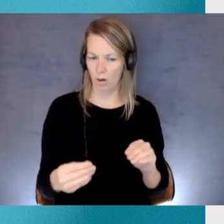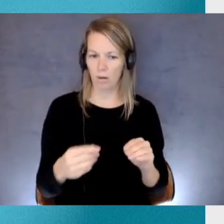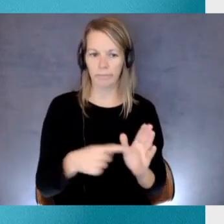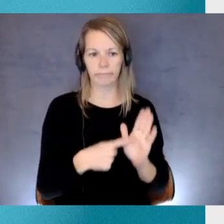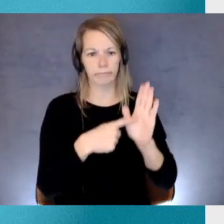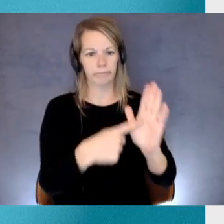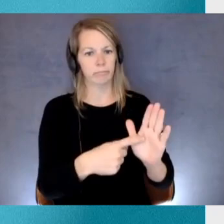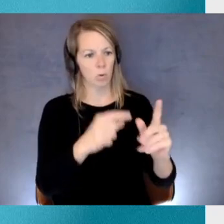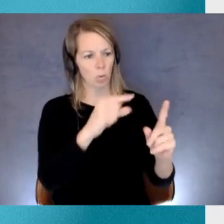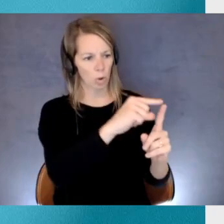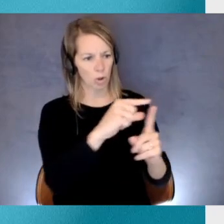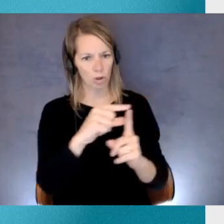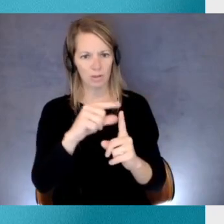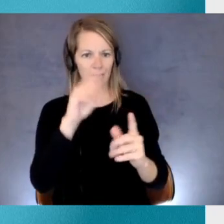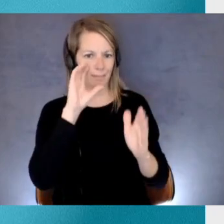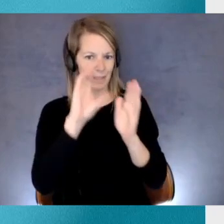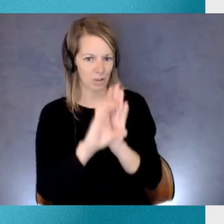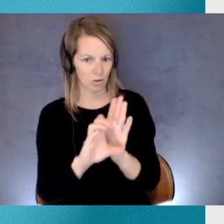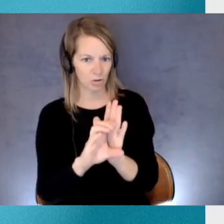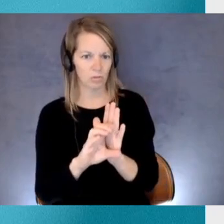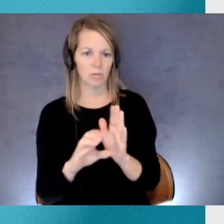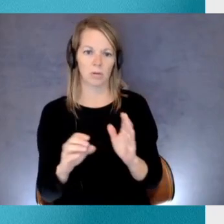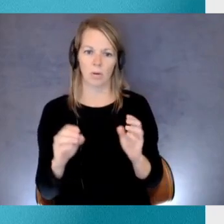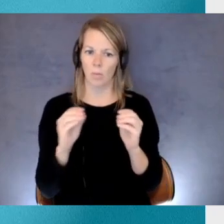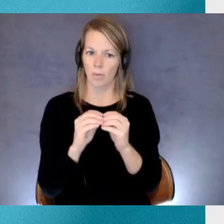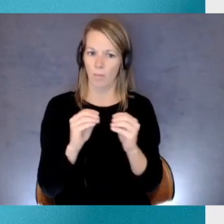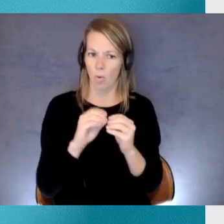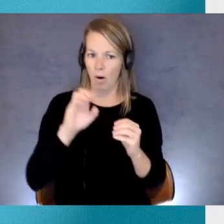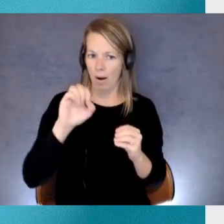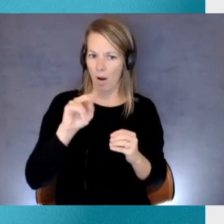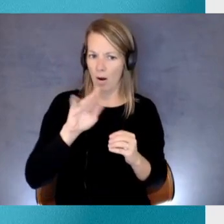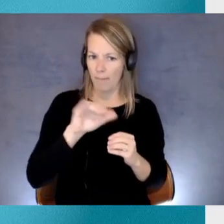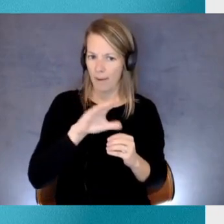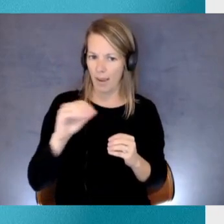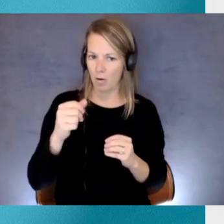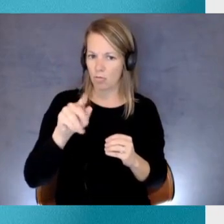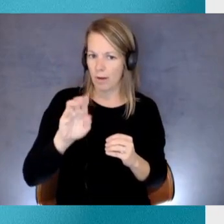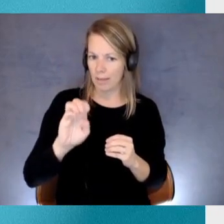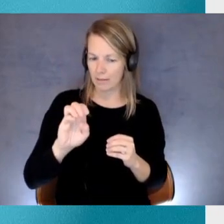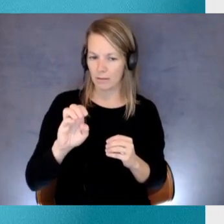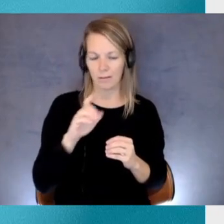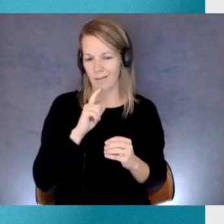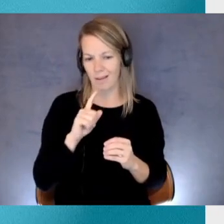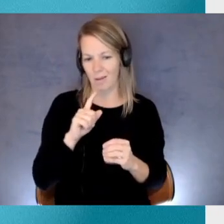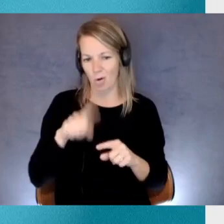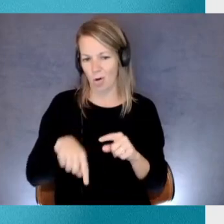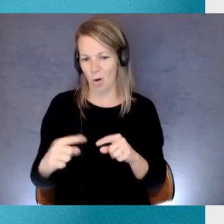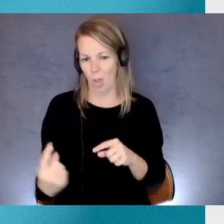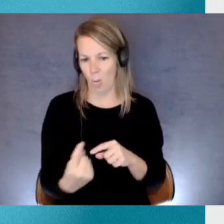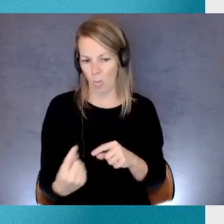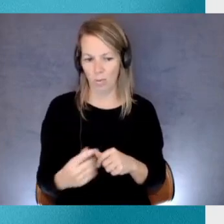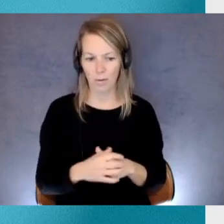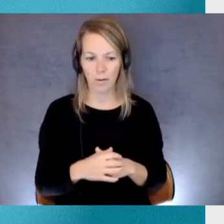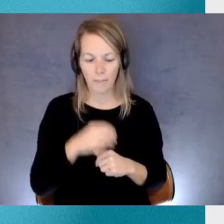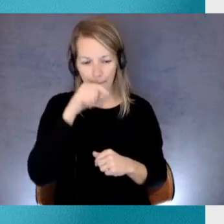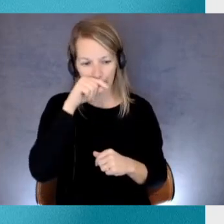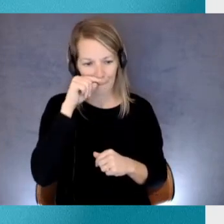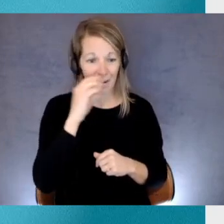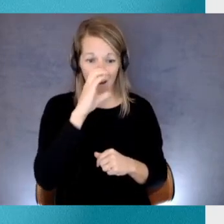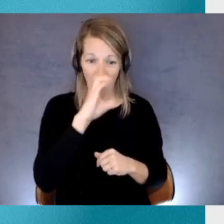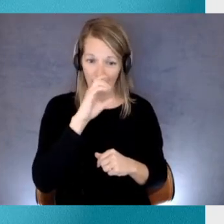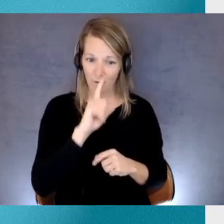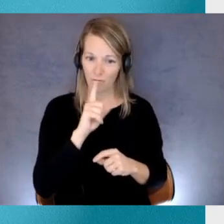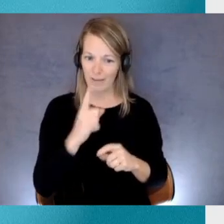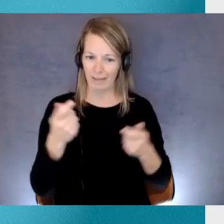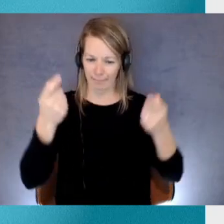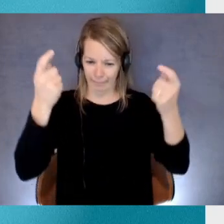idea with more economy and grace than either could alone. A comic takes reality and pares away everything that's unnecessary until